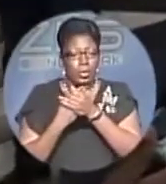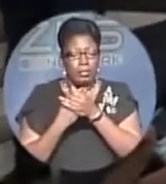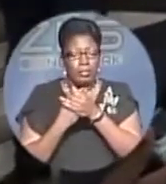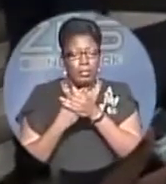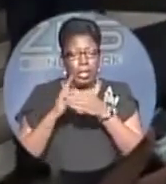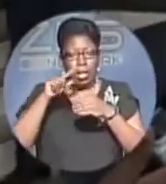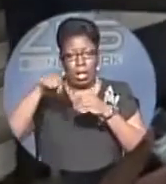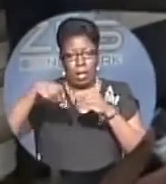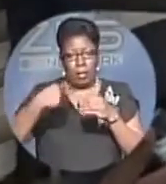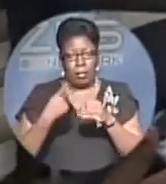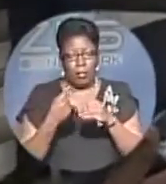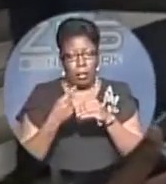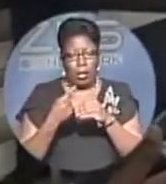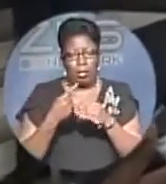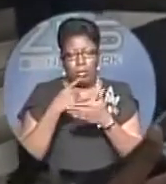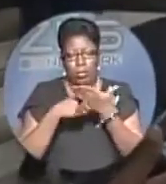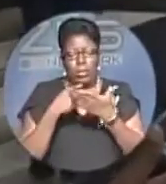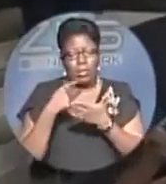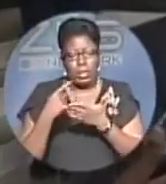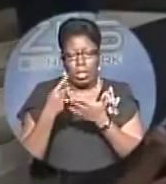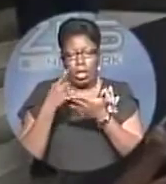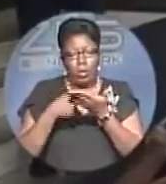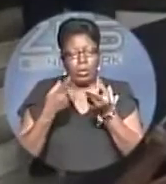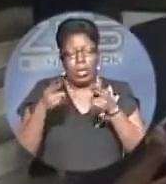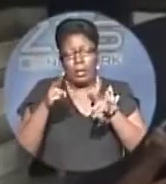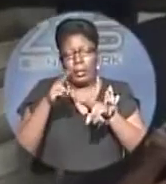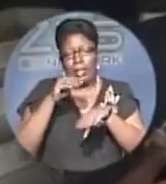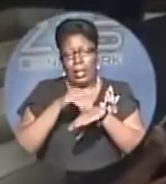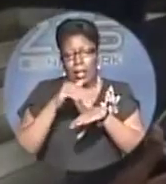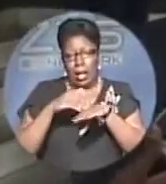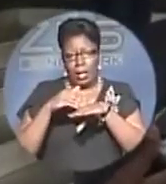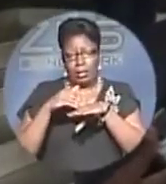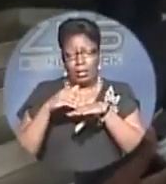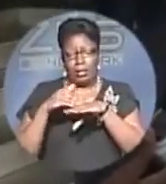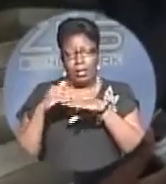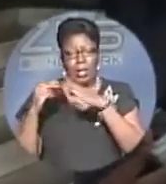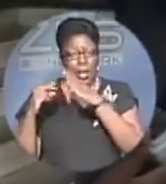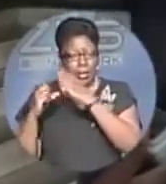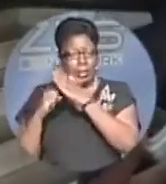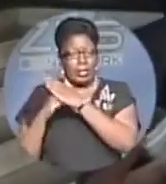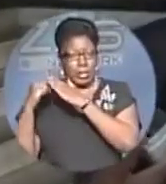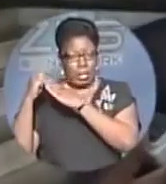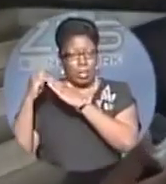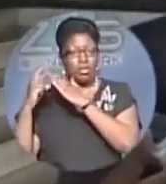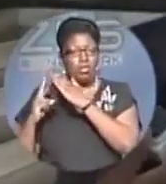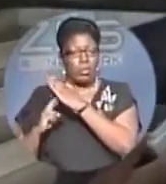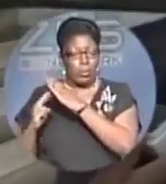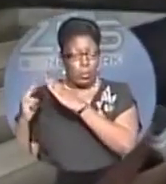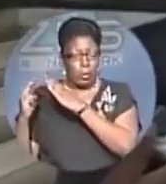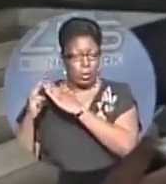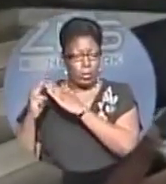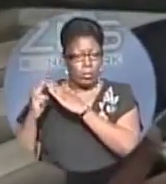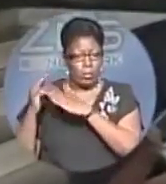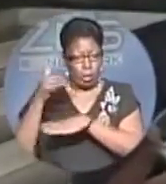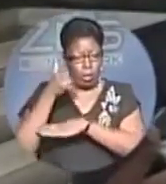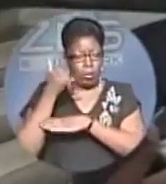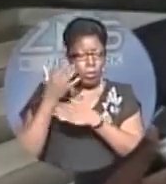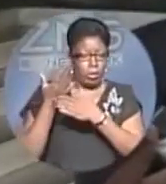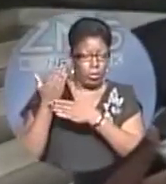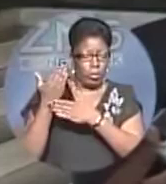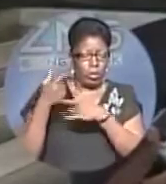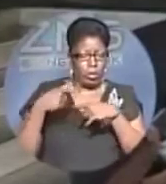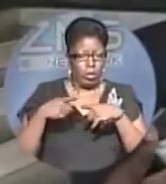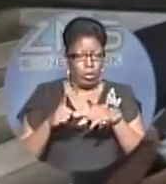concerning the allegations at Sandals. I did receive a call from Mr. Obi Ferguson during the time